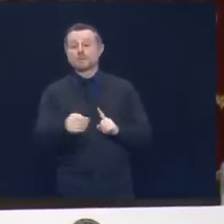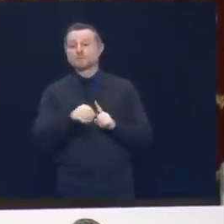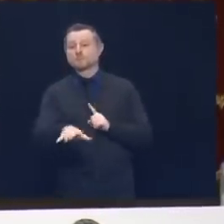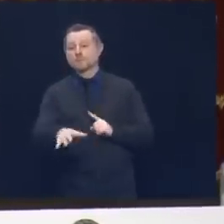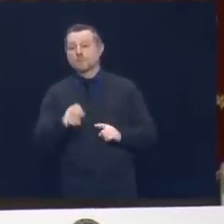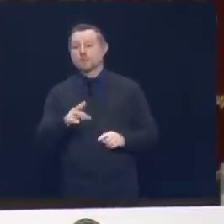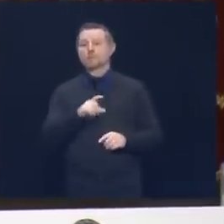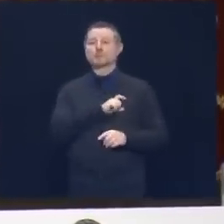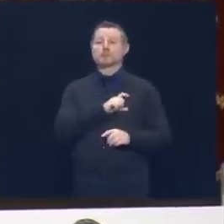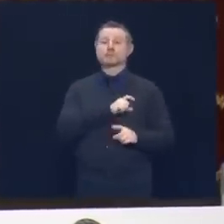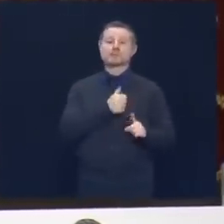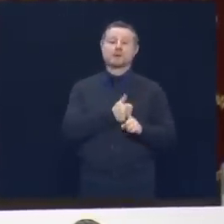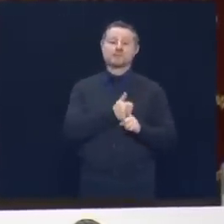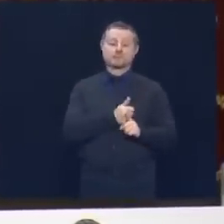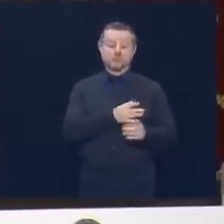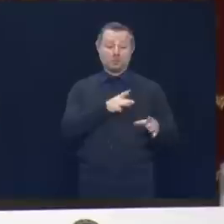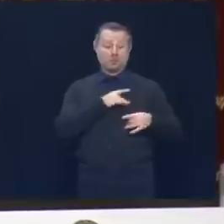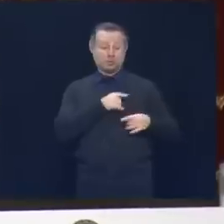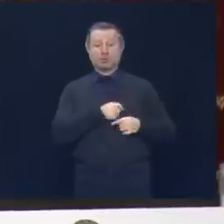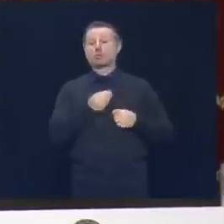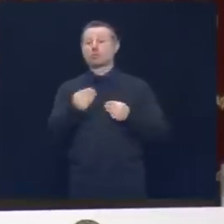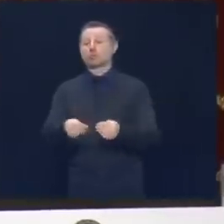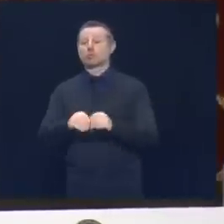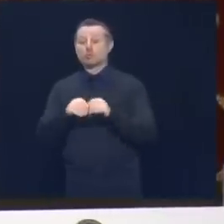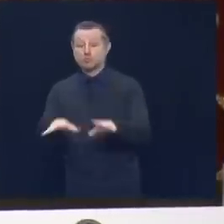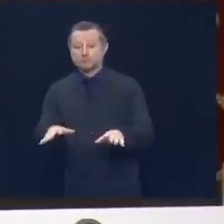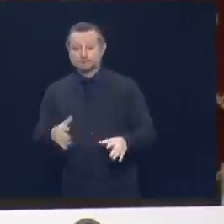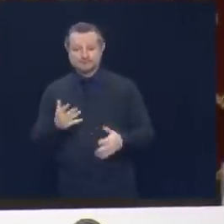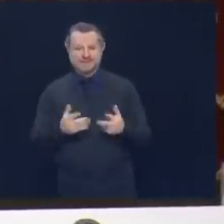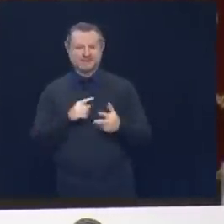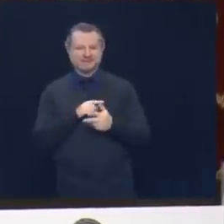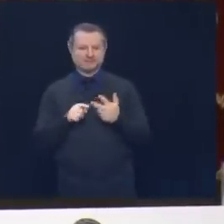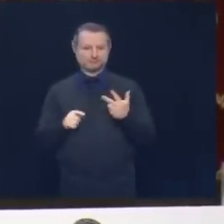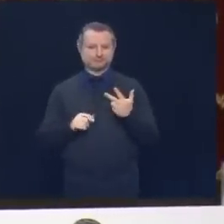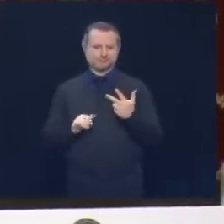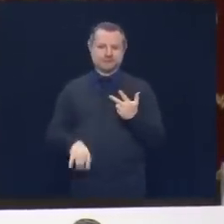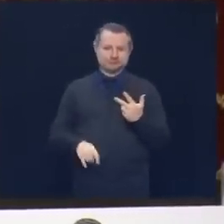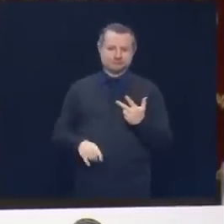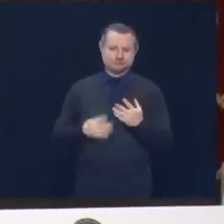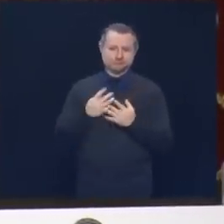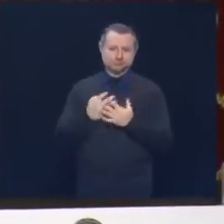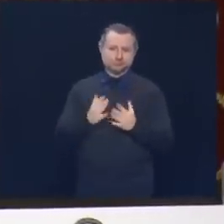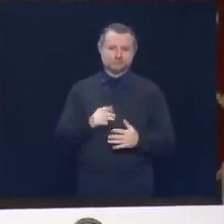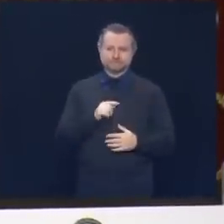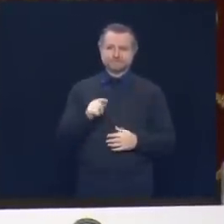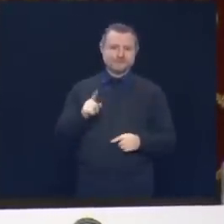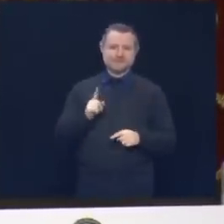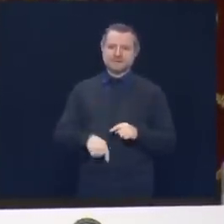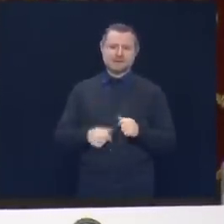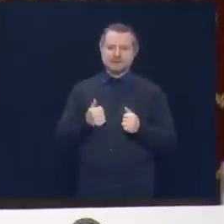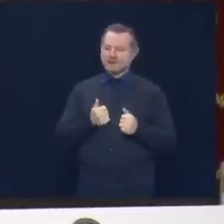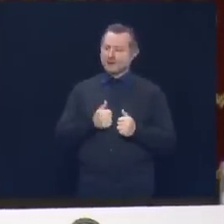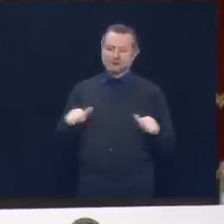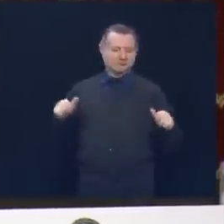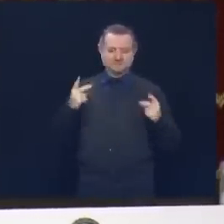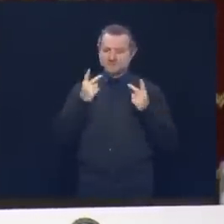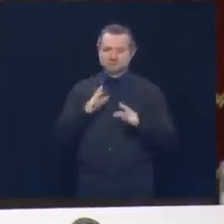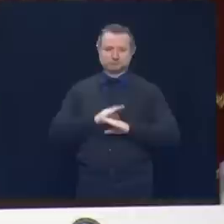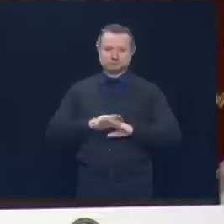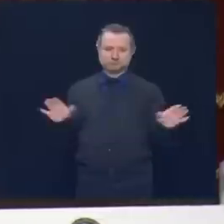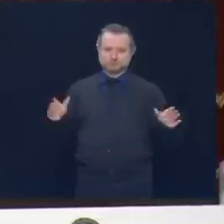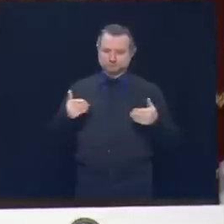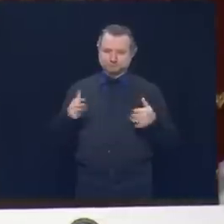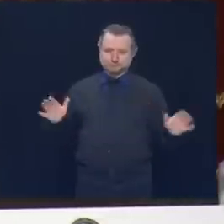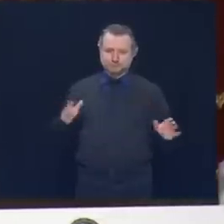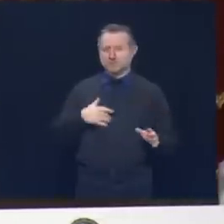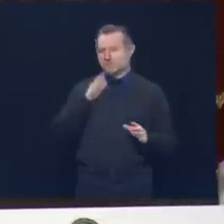We've since banned visitation at these 3 facilities or any facilities in the orange, yellow, or red zones. And we're going to continue to keep the public up to date